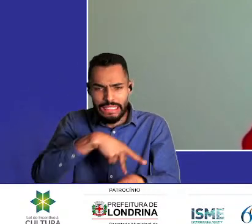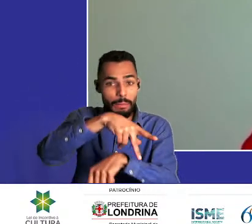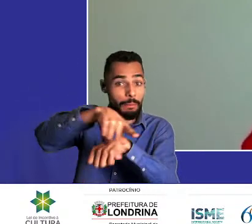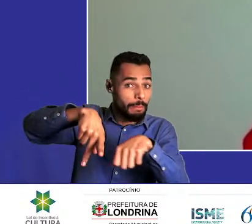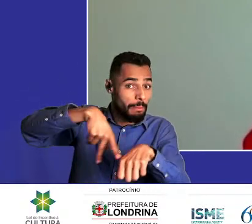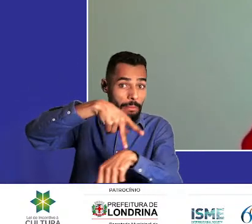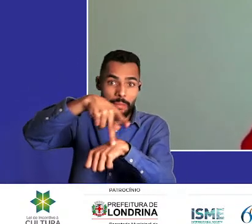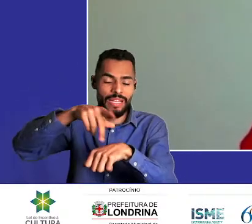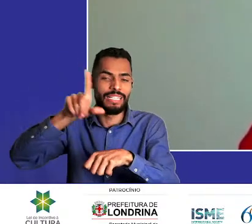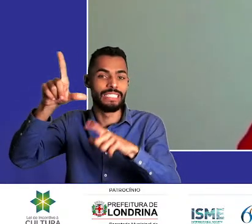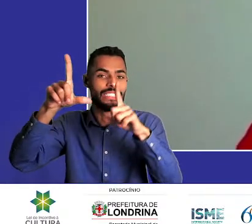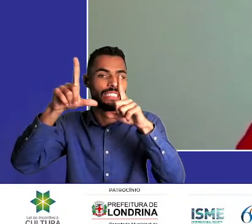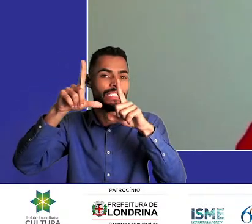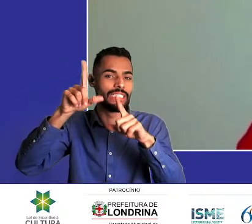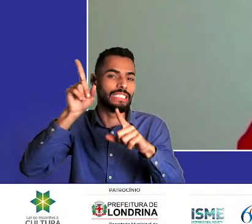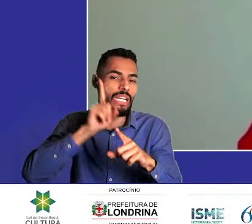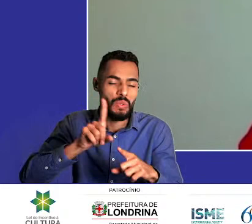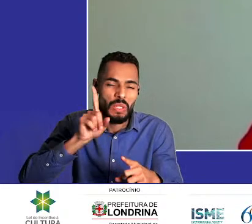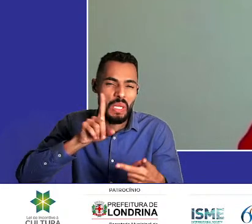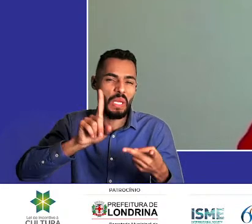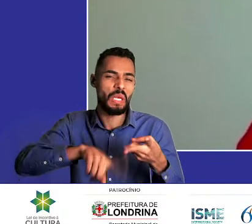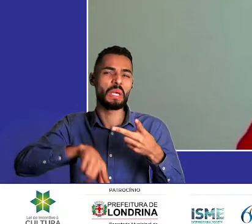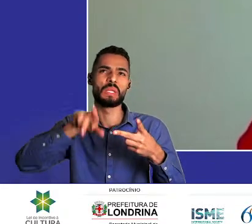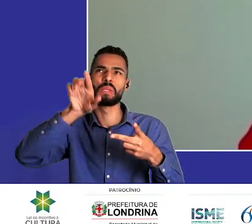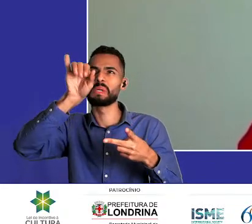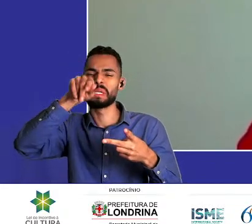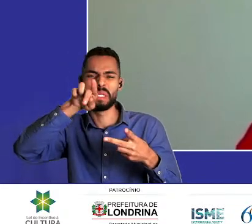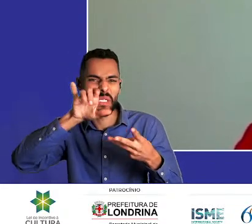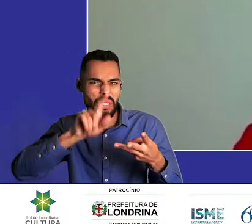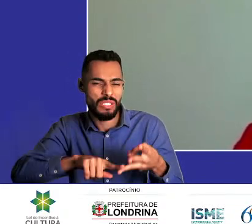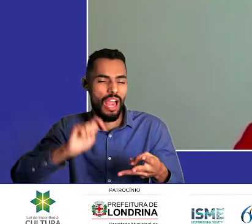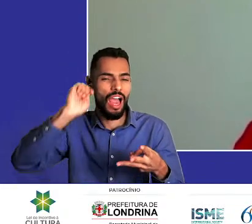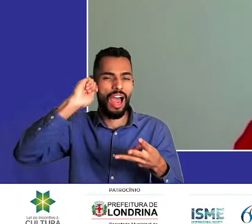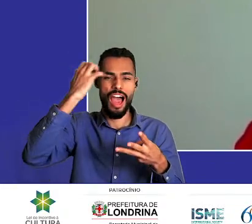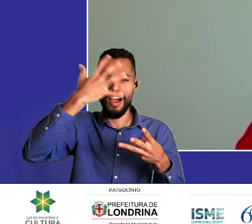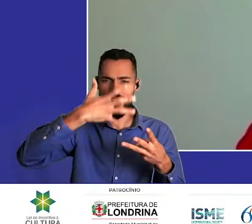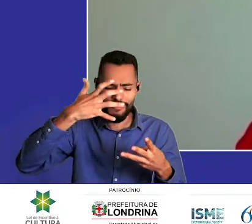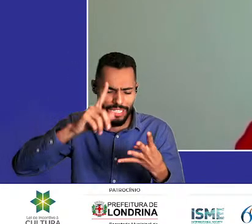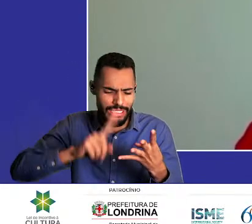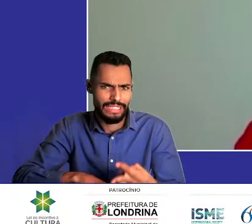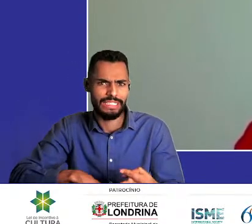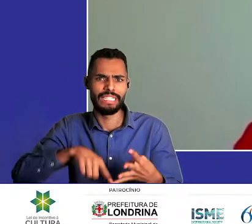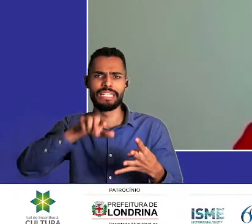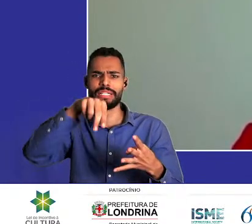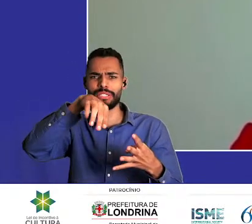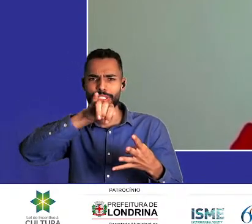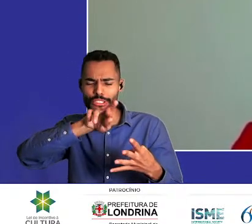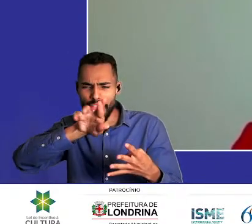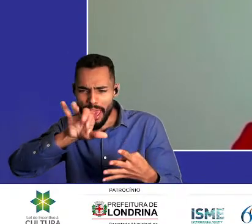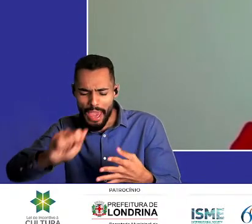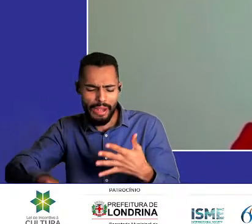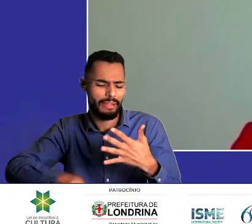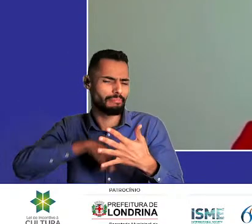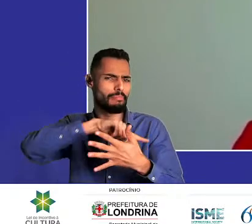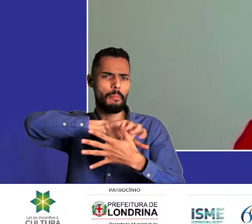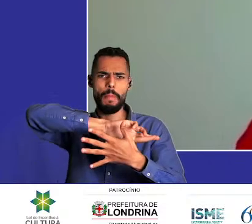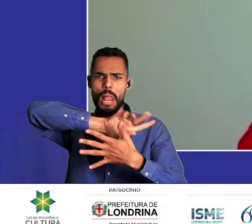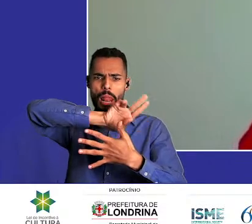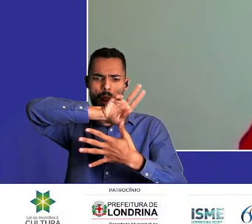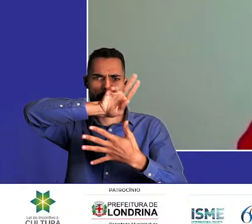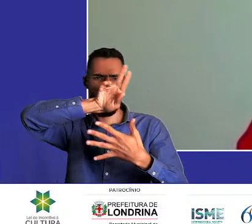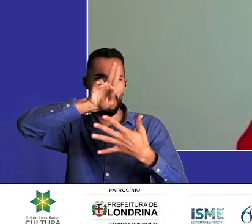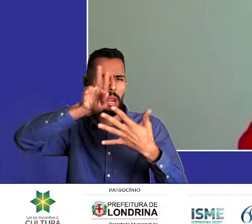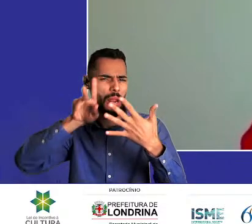Hong Kong, South Africa, Nigeria, and as well from some of the most relevant